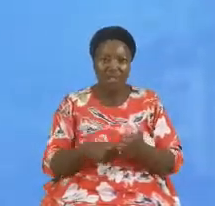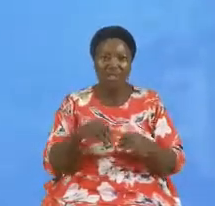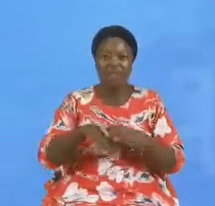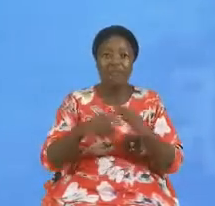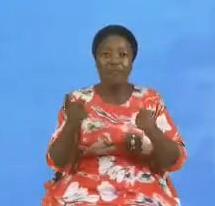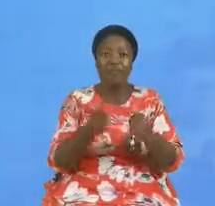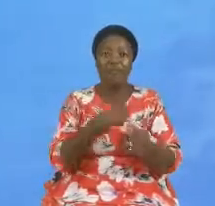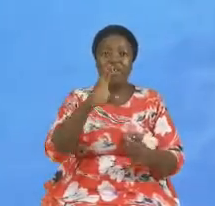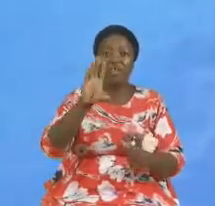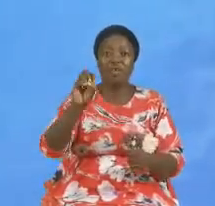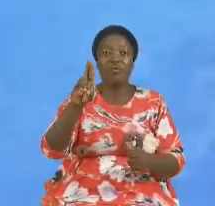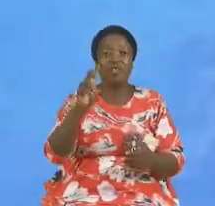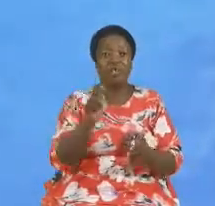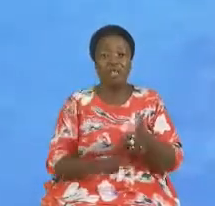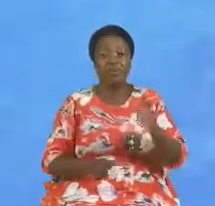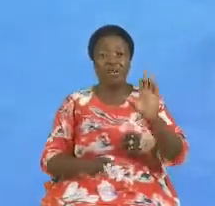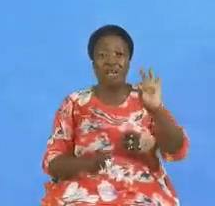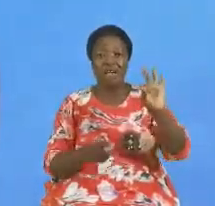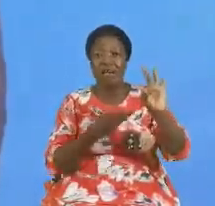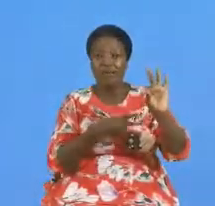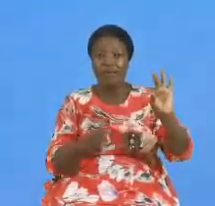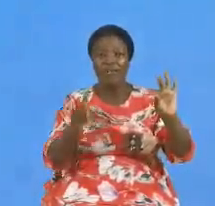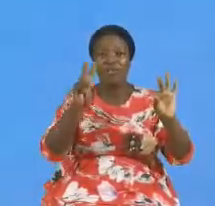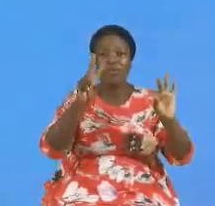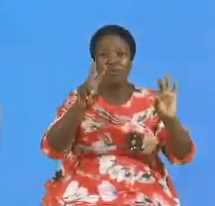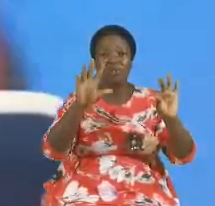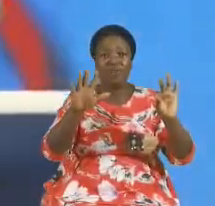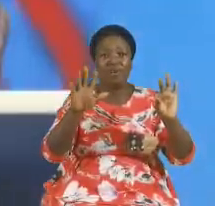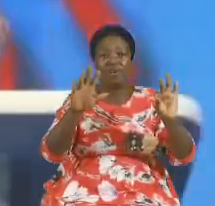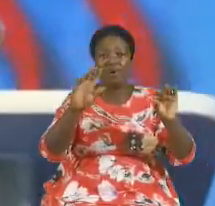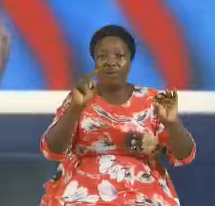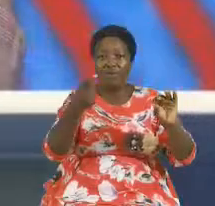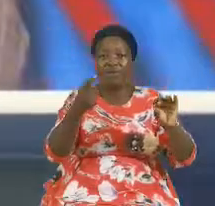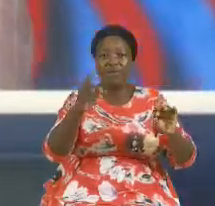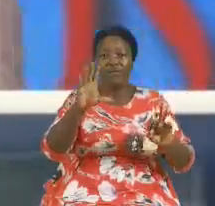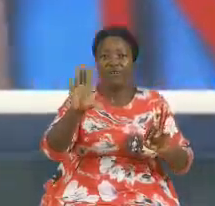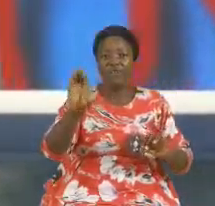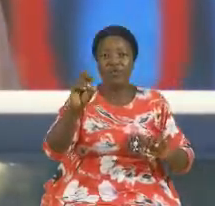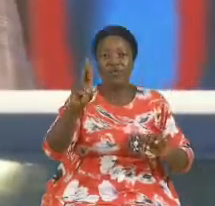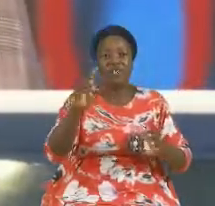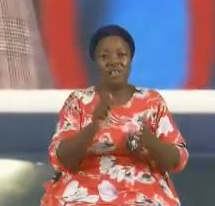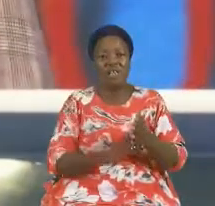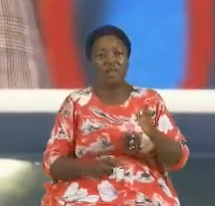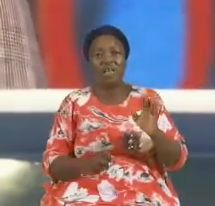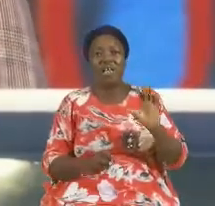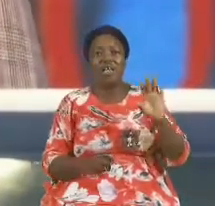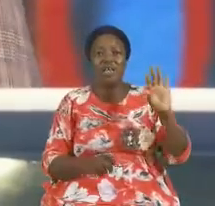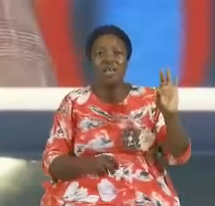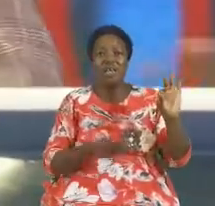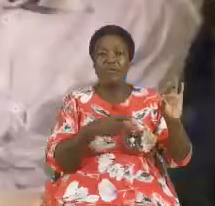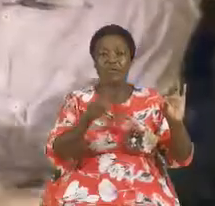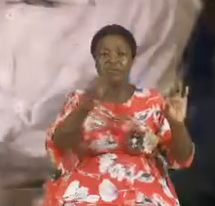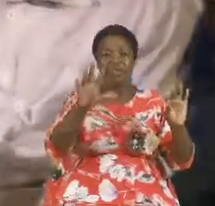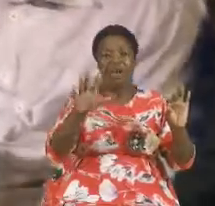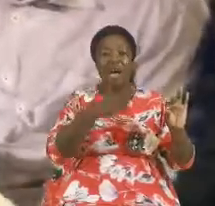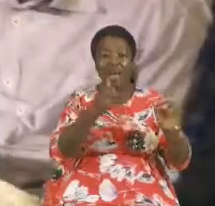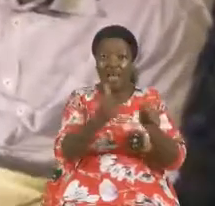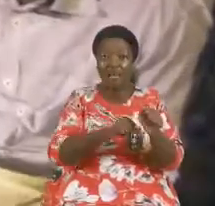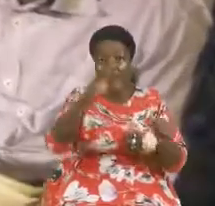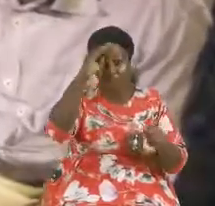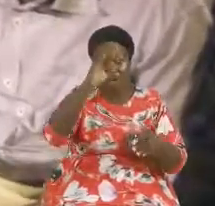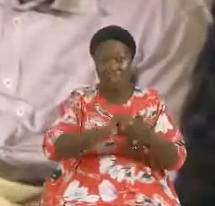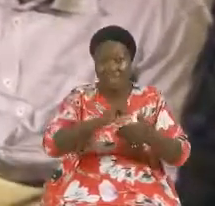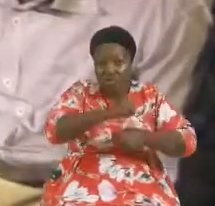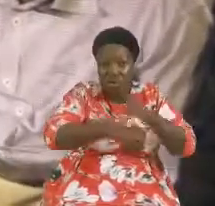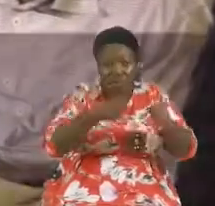How about me now? Look at this. First Corinthians chapter 9 verse 25. In 1 Corinthians chapter